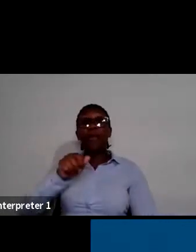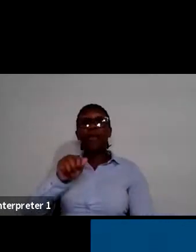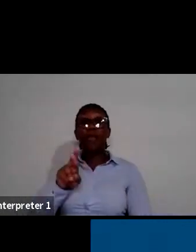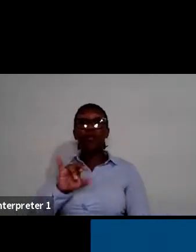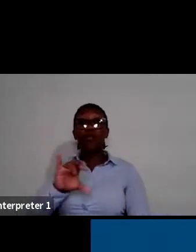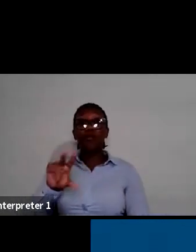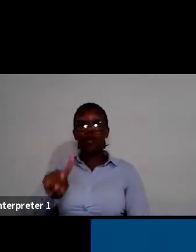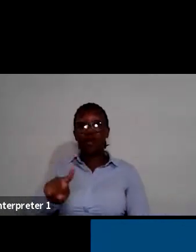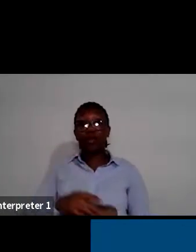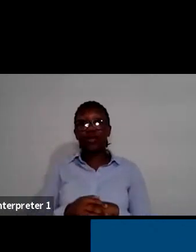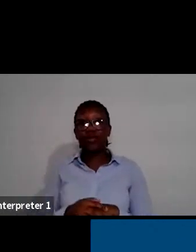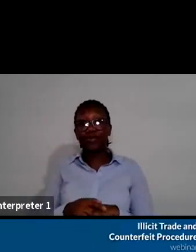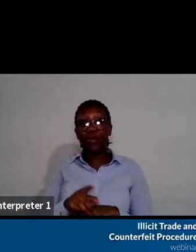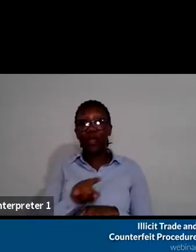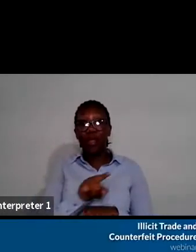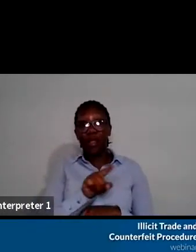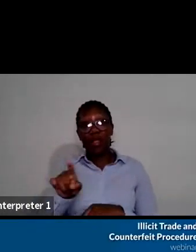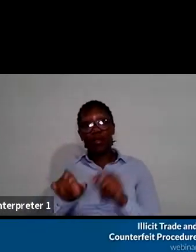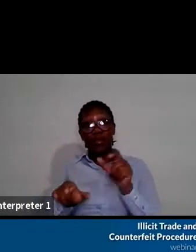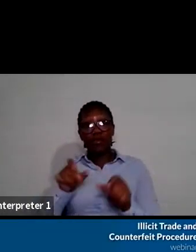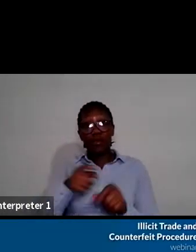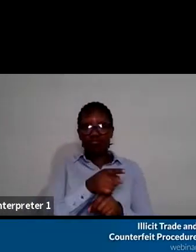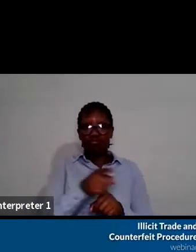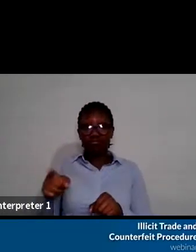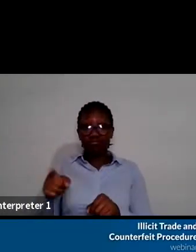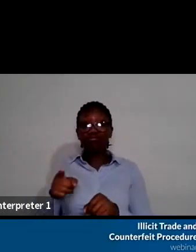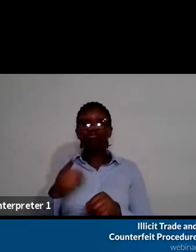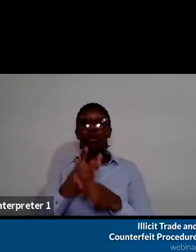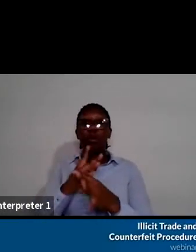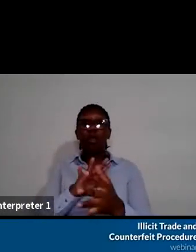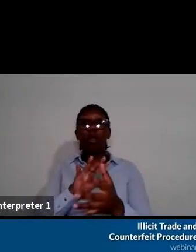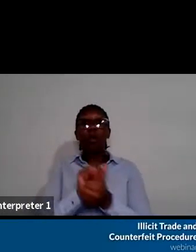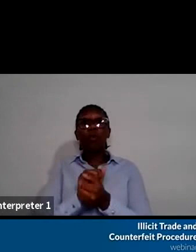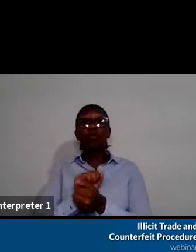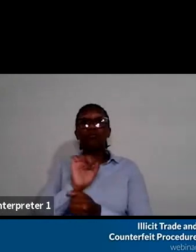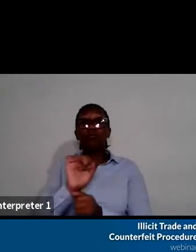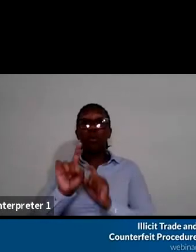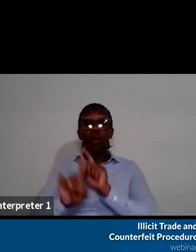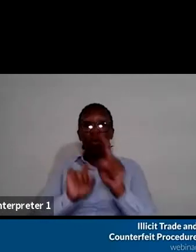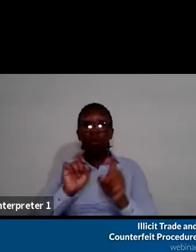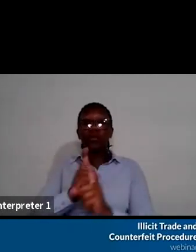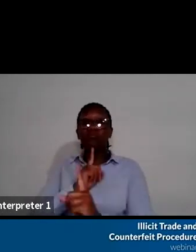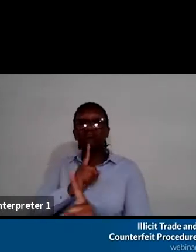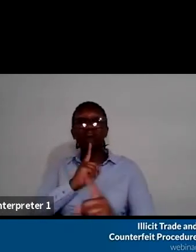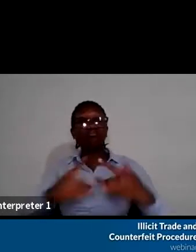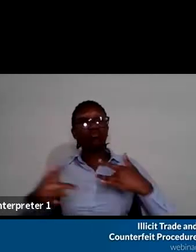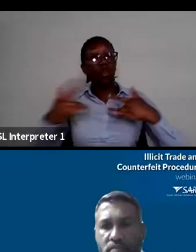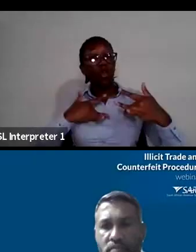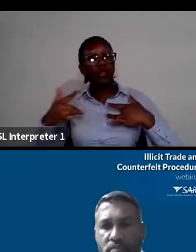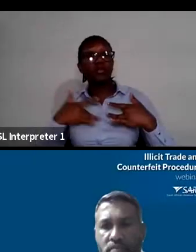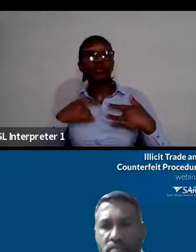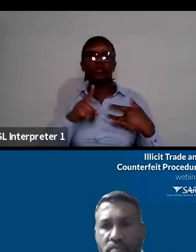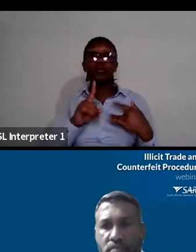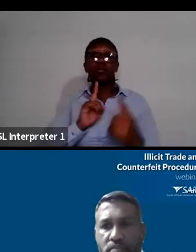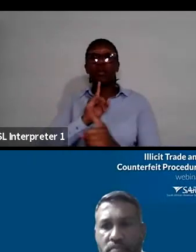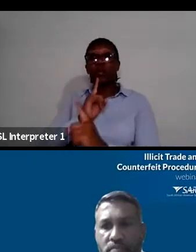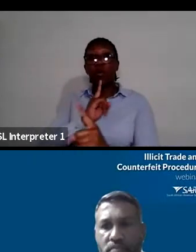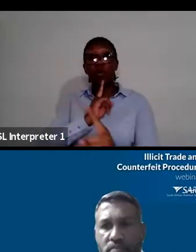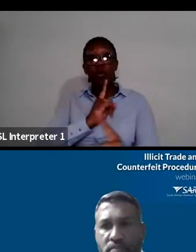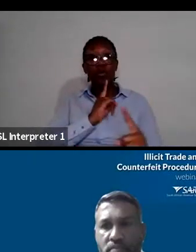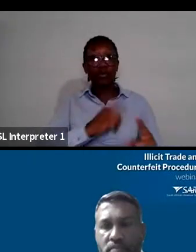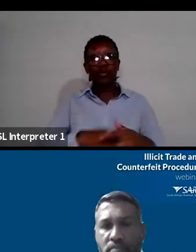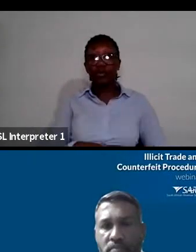So these members are here to answer, colleagues, to your questions and concerns. I'm also joined by Commander Hugo